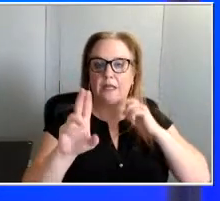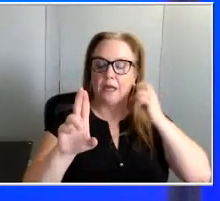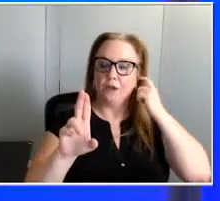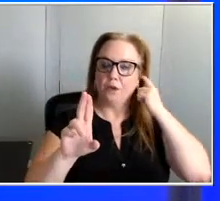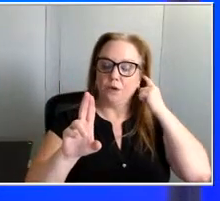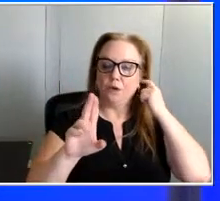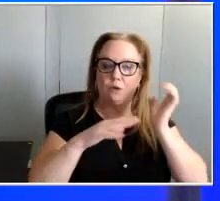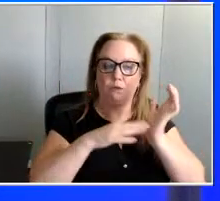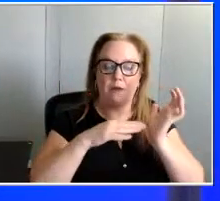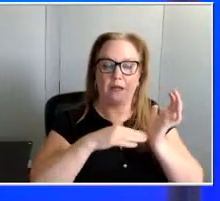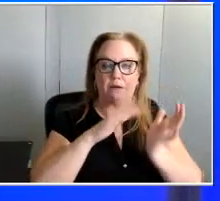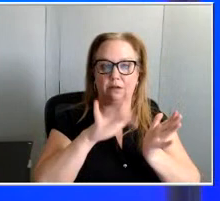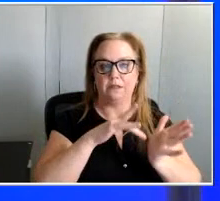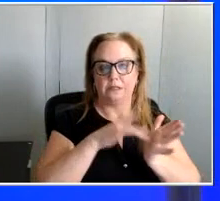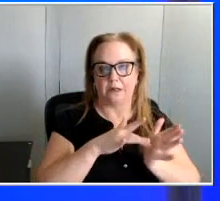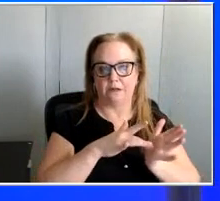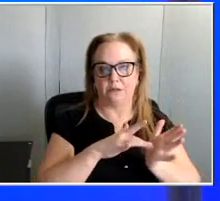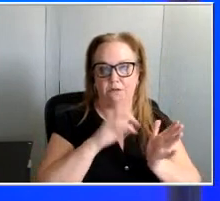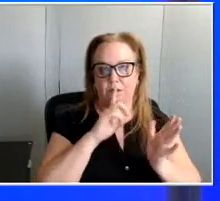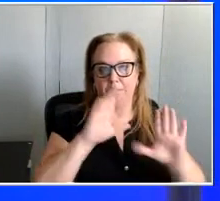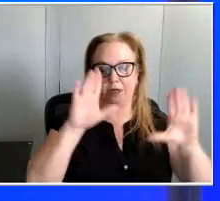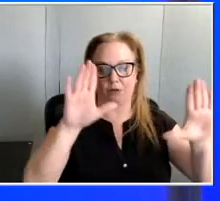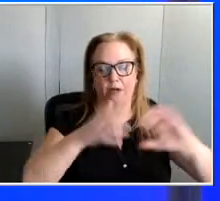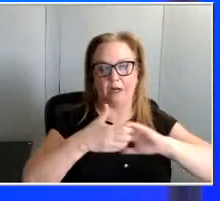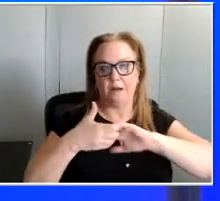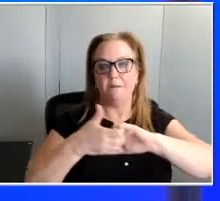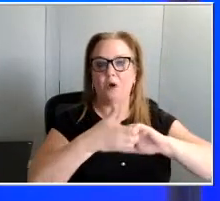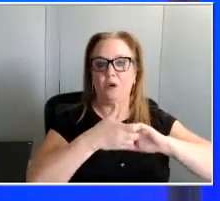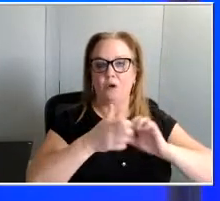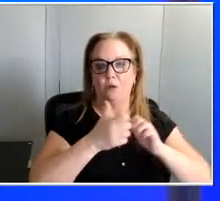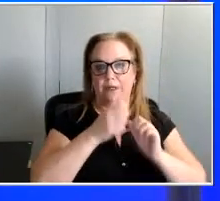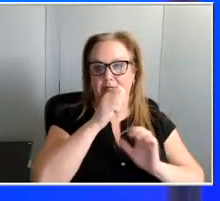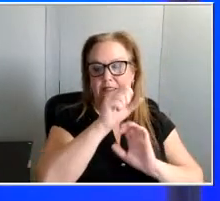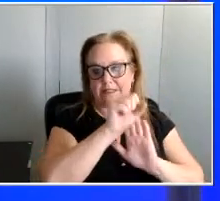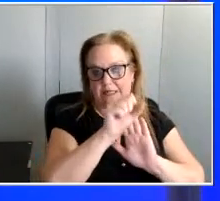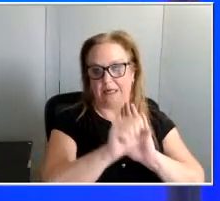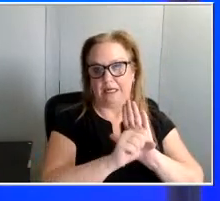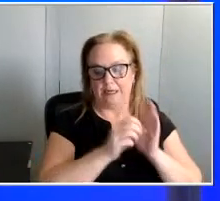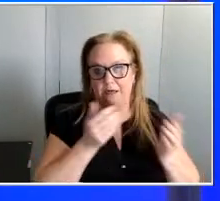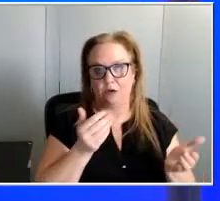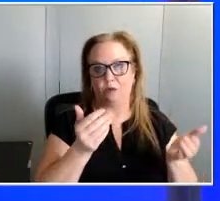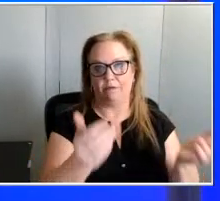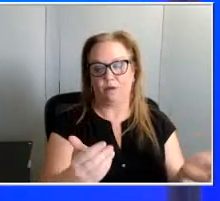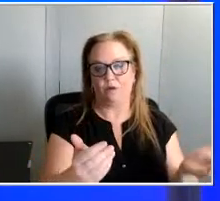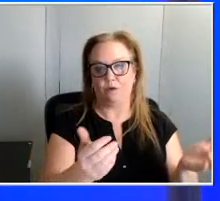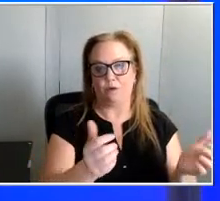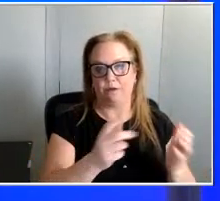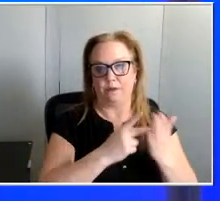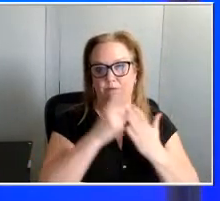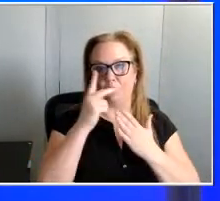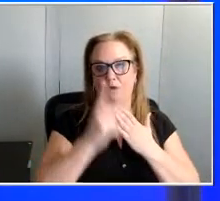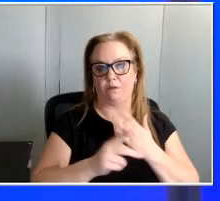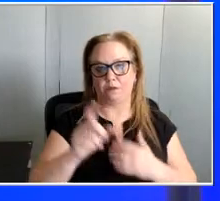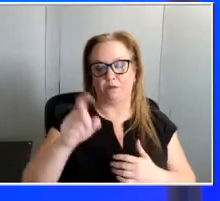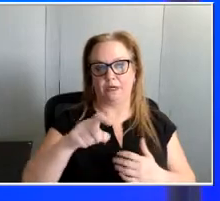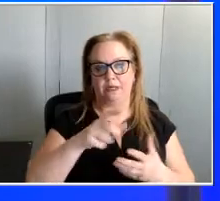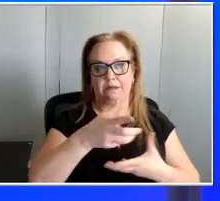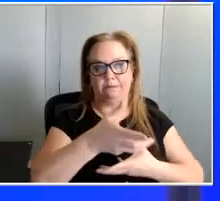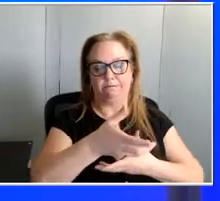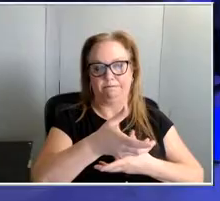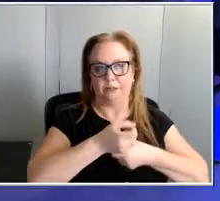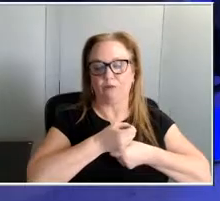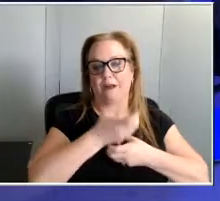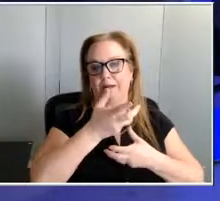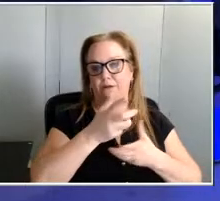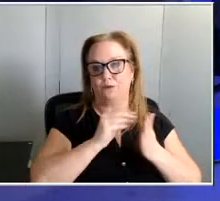Medical Center's definitely been a great partner right along with the state in moving forward with the programs we need to attract those types of students.